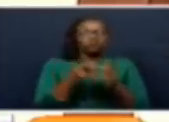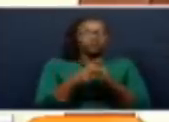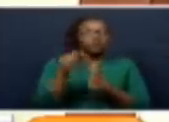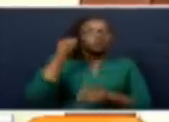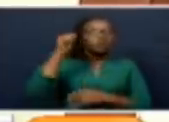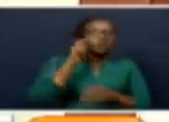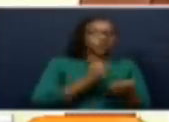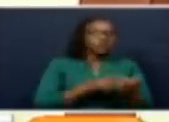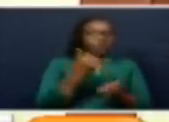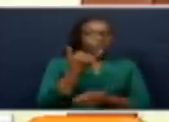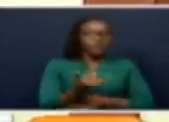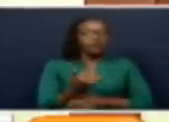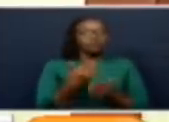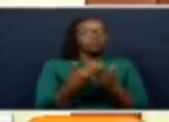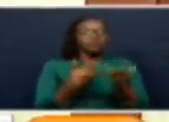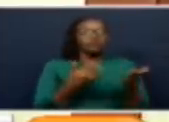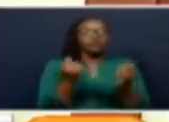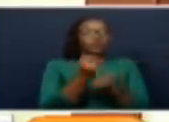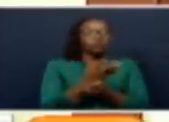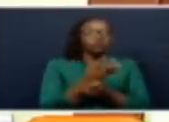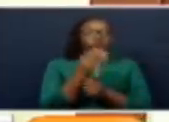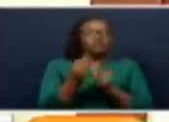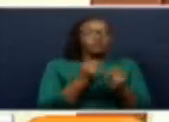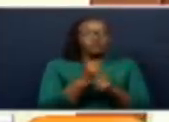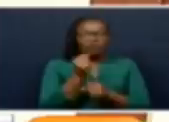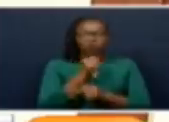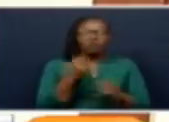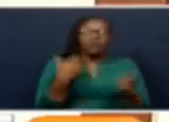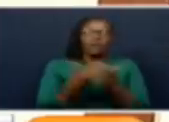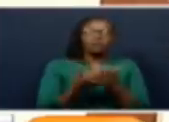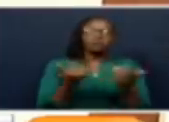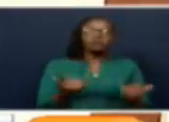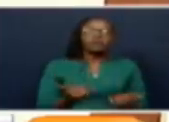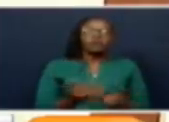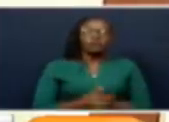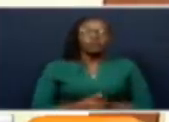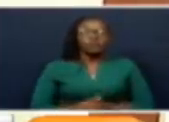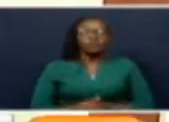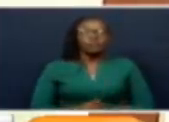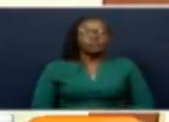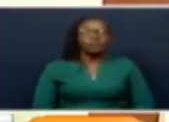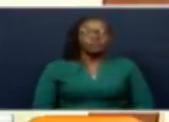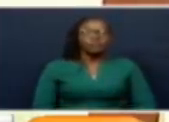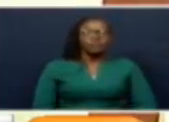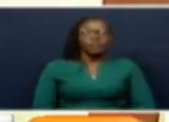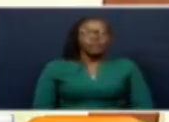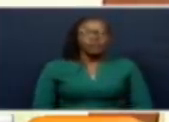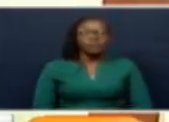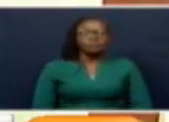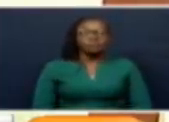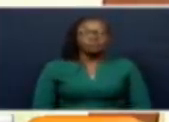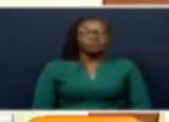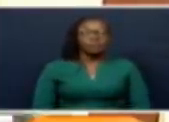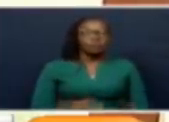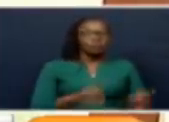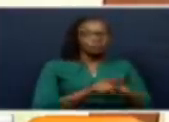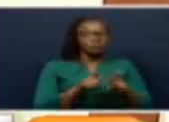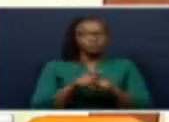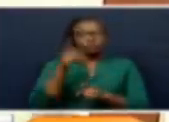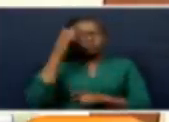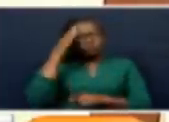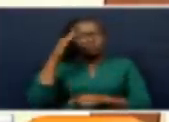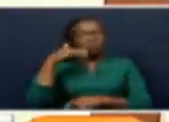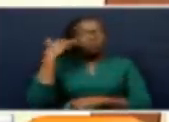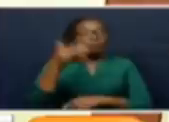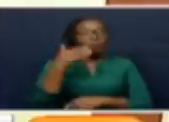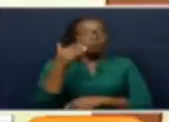young, before the age of 14, up to today, you know. And you know him very well. Every day, every morning, he comes up with something